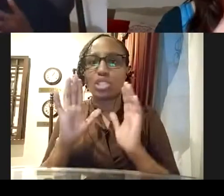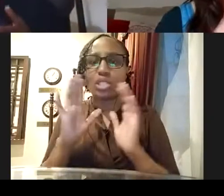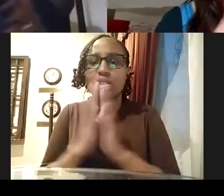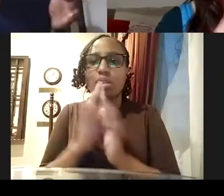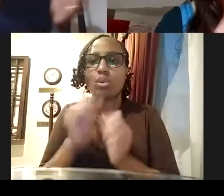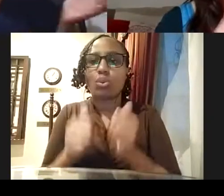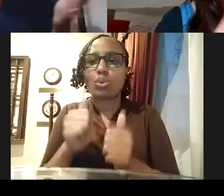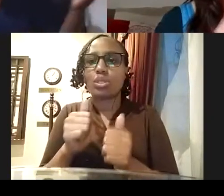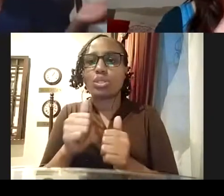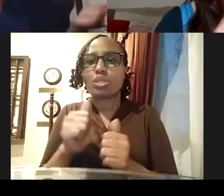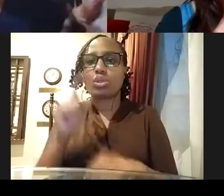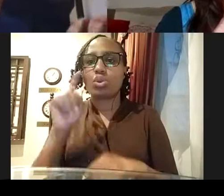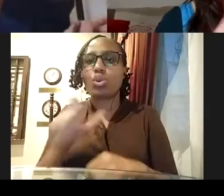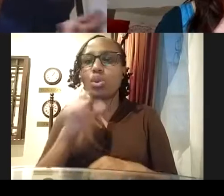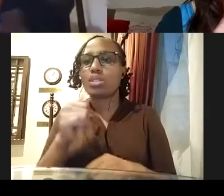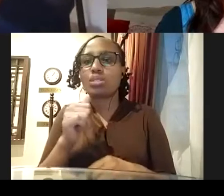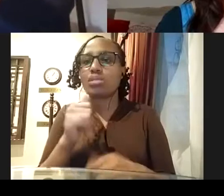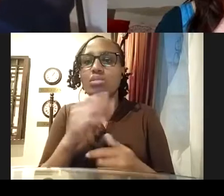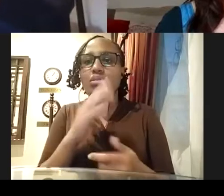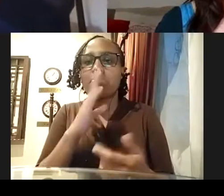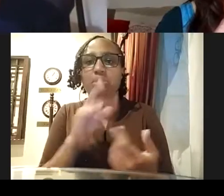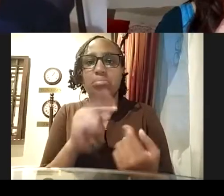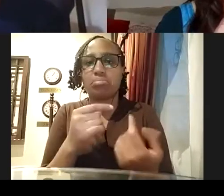been a result of them being more similar than they were different.